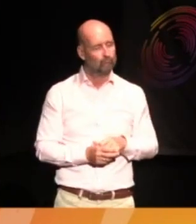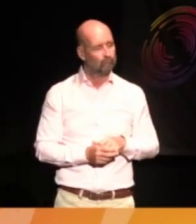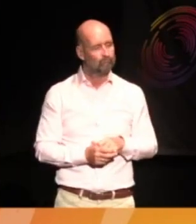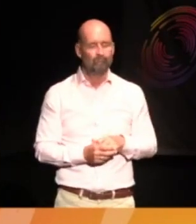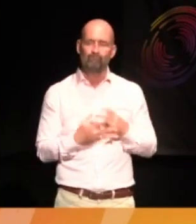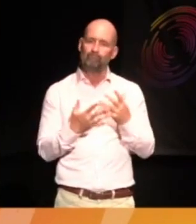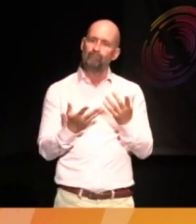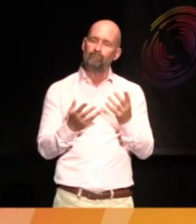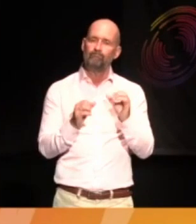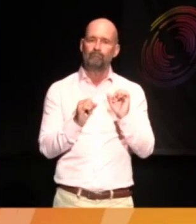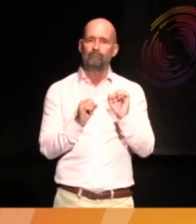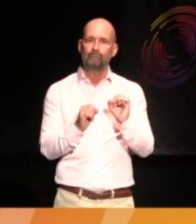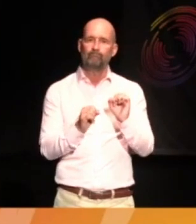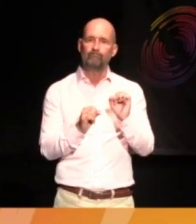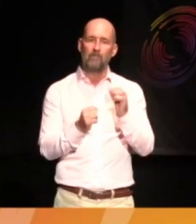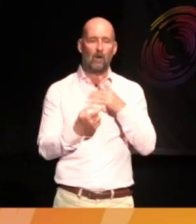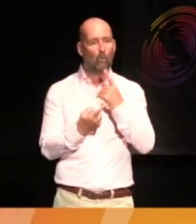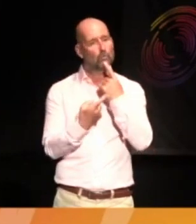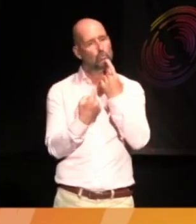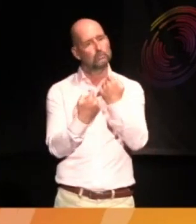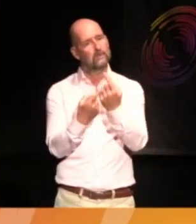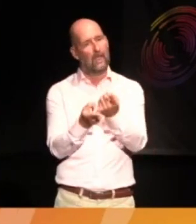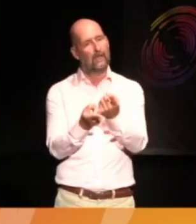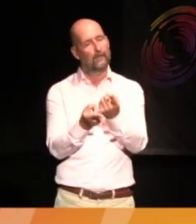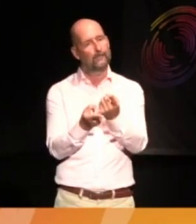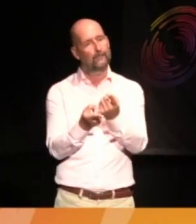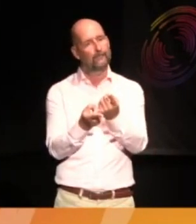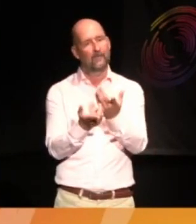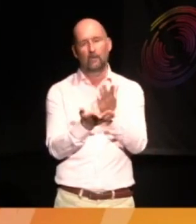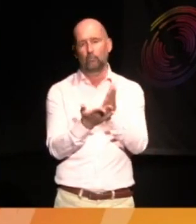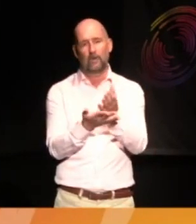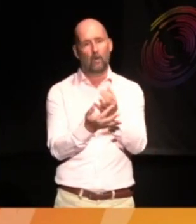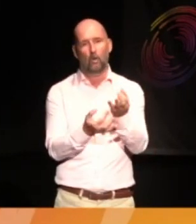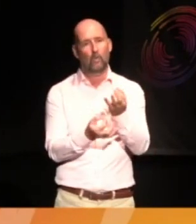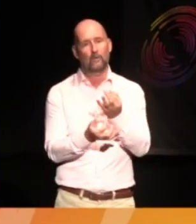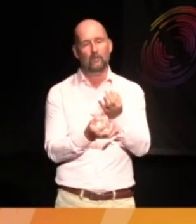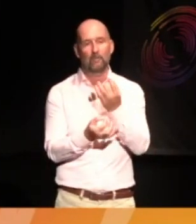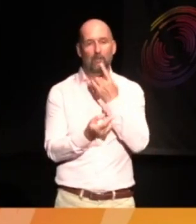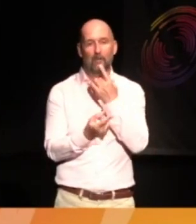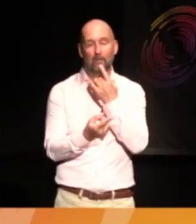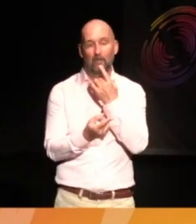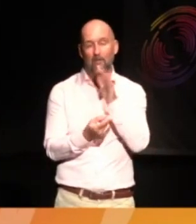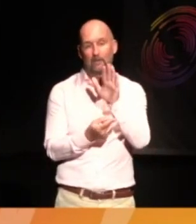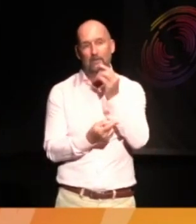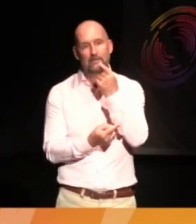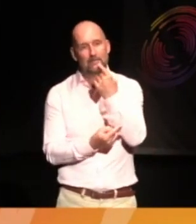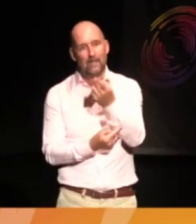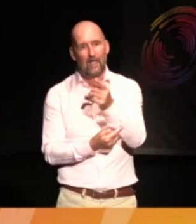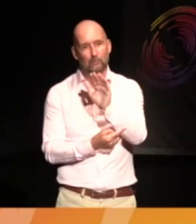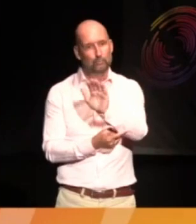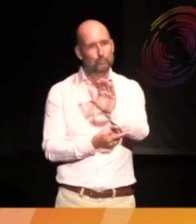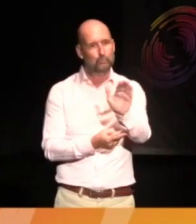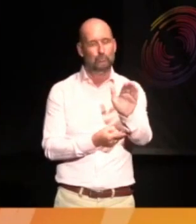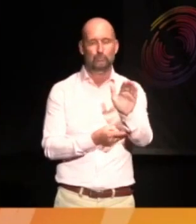of thing to say maybe than a question, maybe a provocation, that